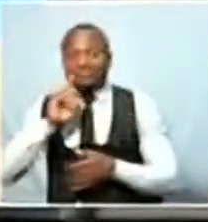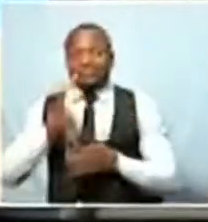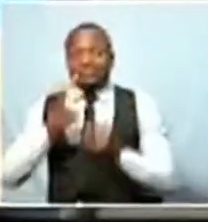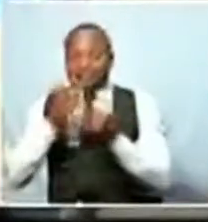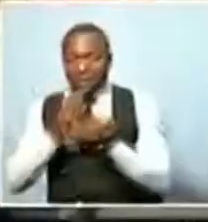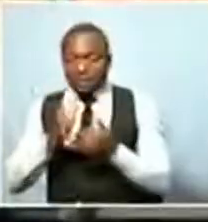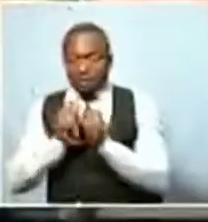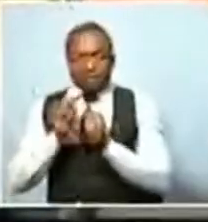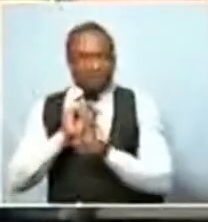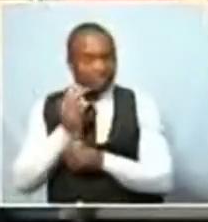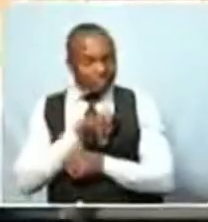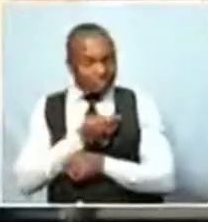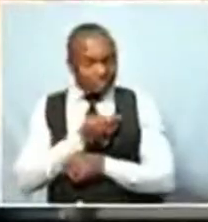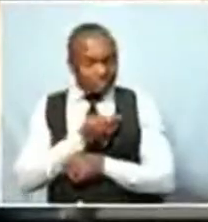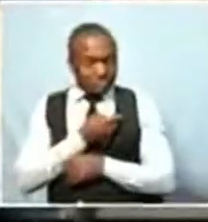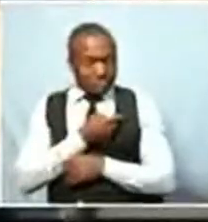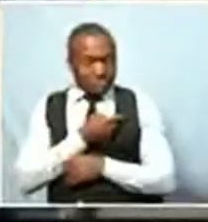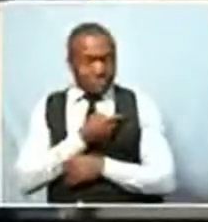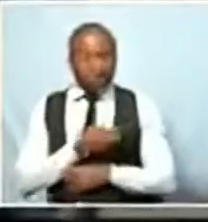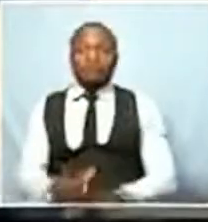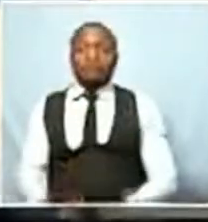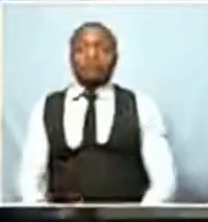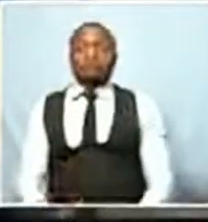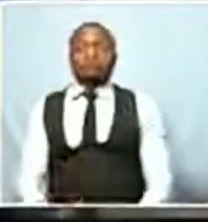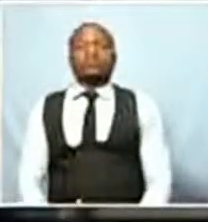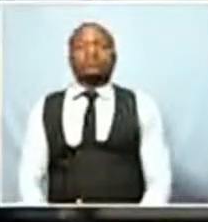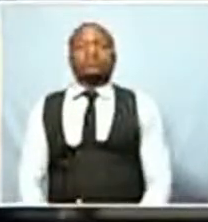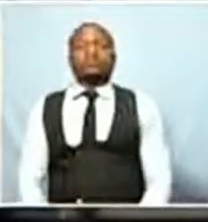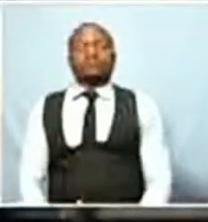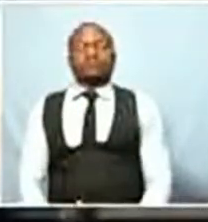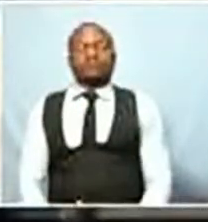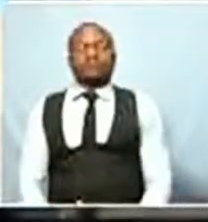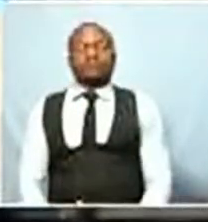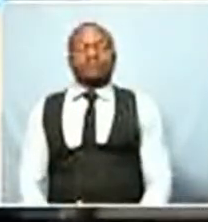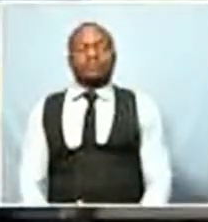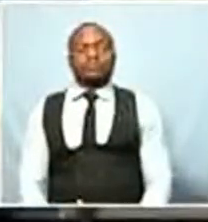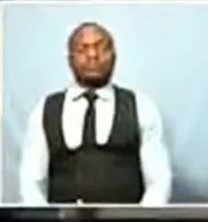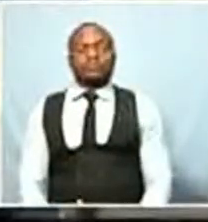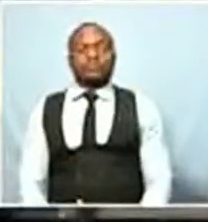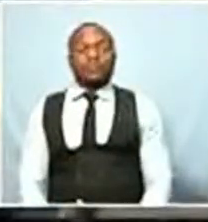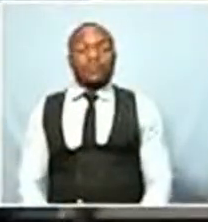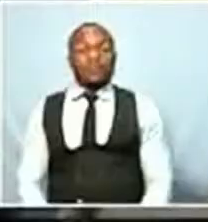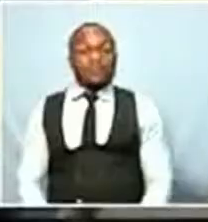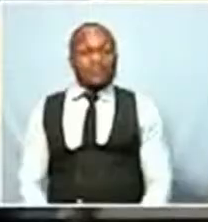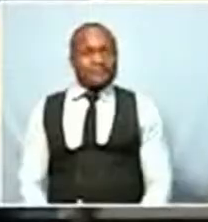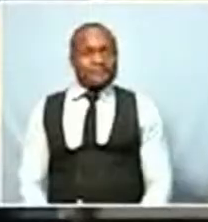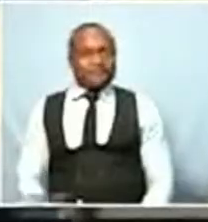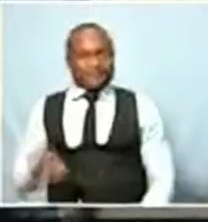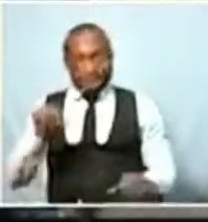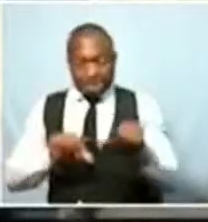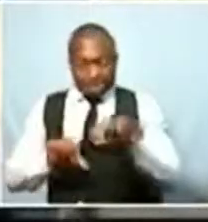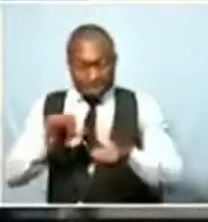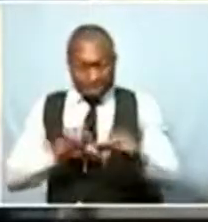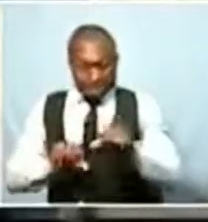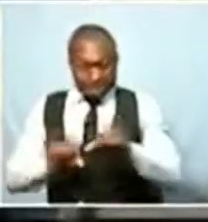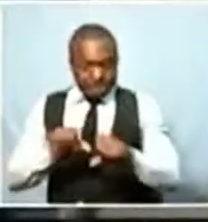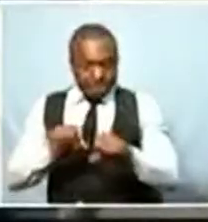with us. So it goes to what you are saying, Honorable Chair, because the analysis of the performance